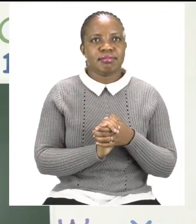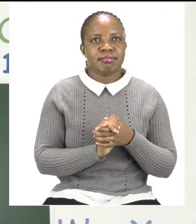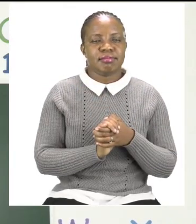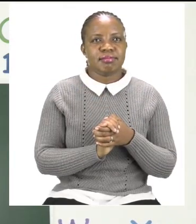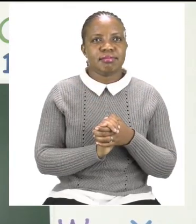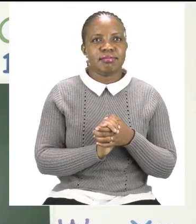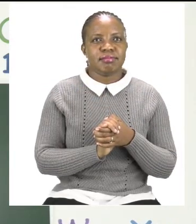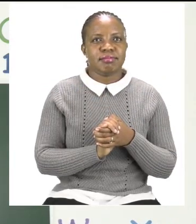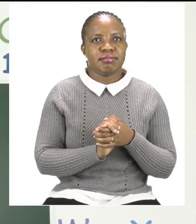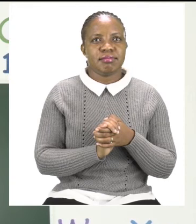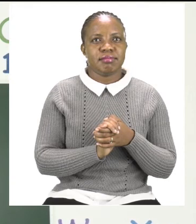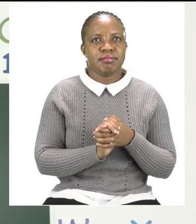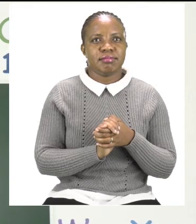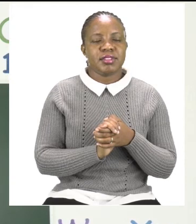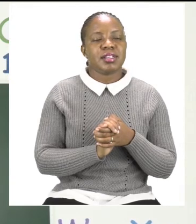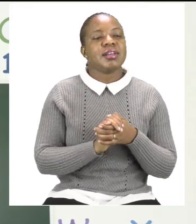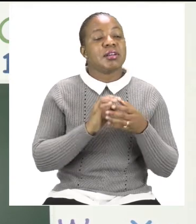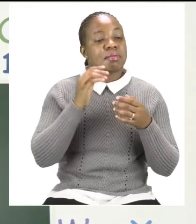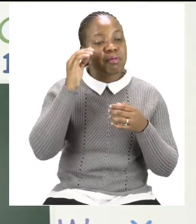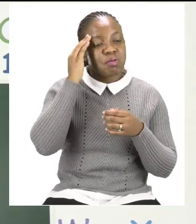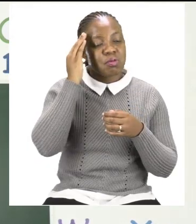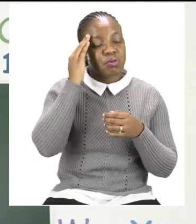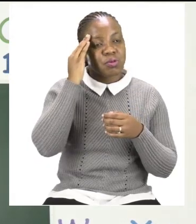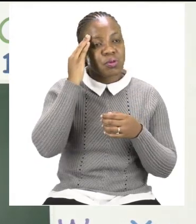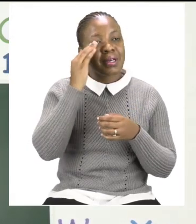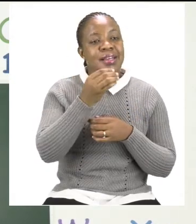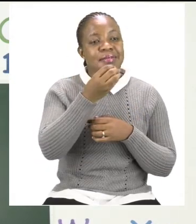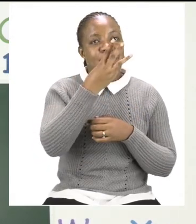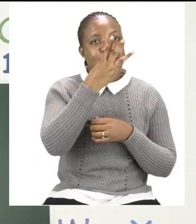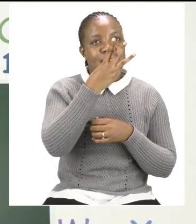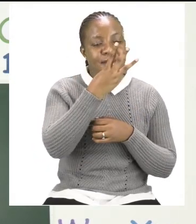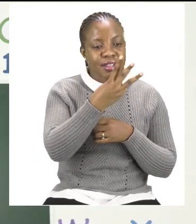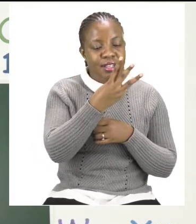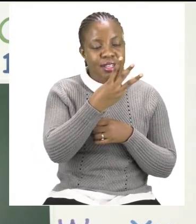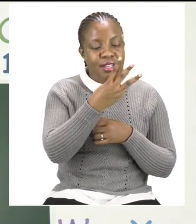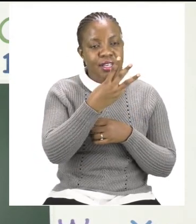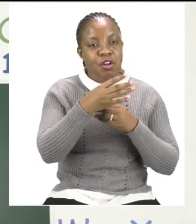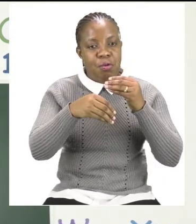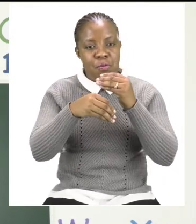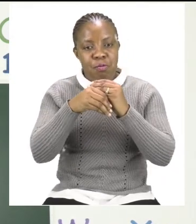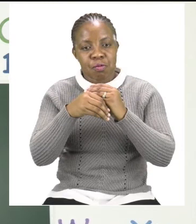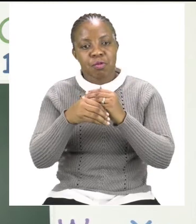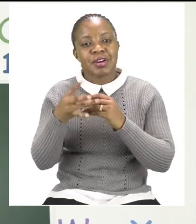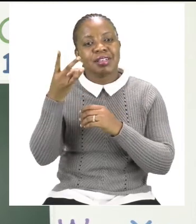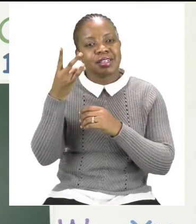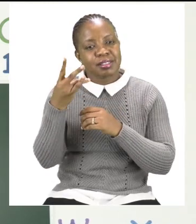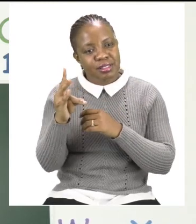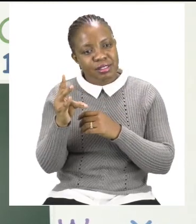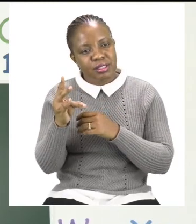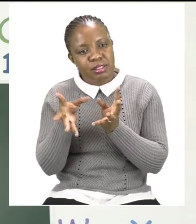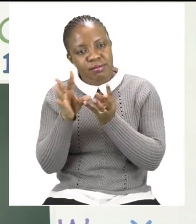to come up to 10. The same can be said for the next house for number